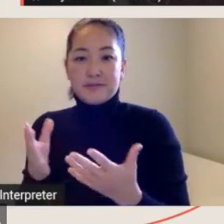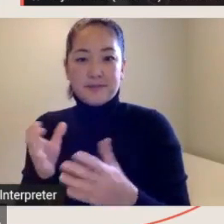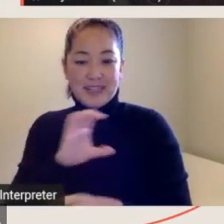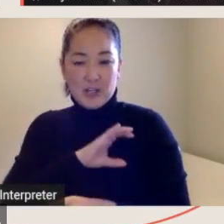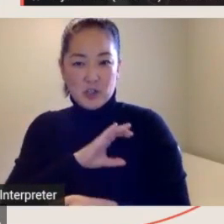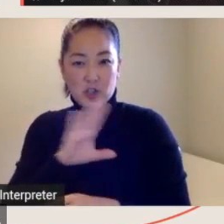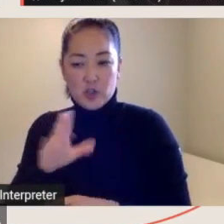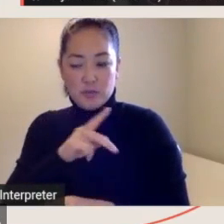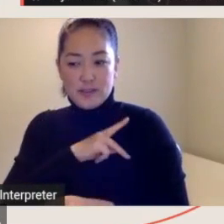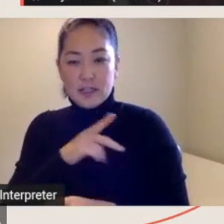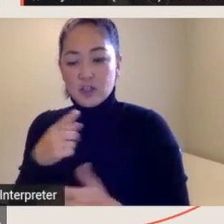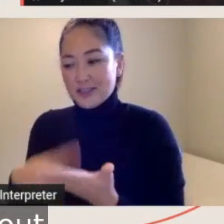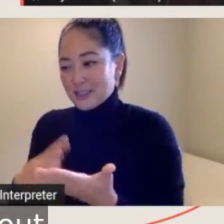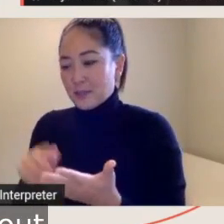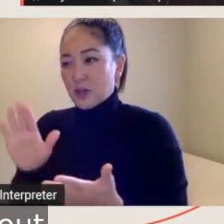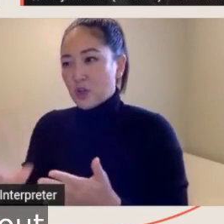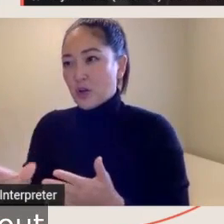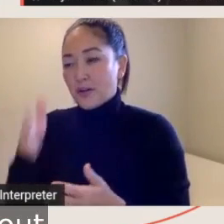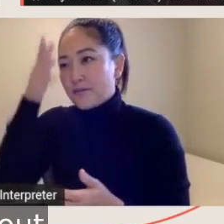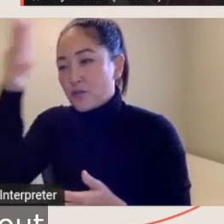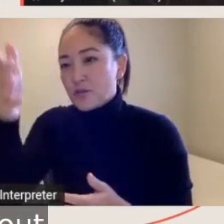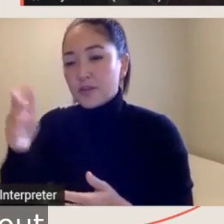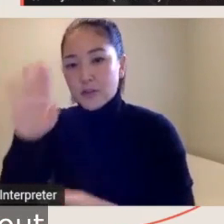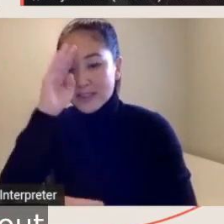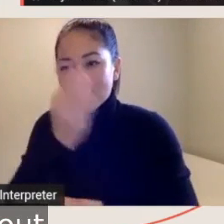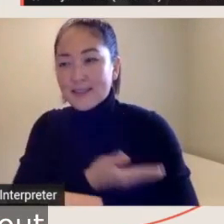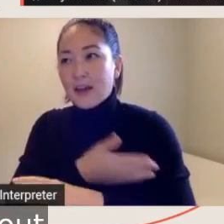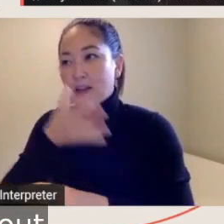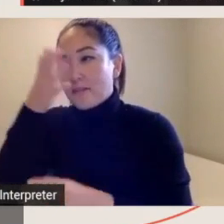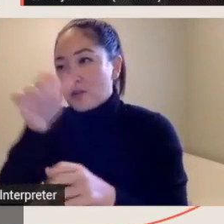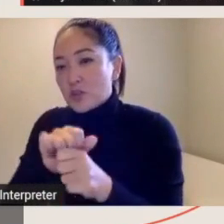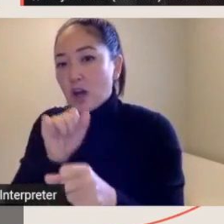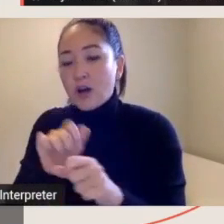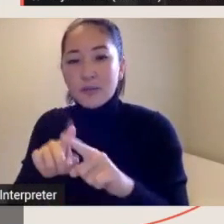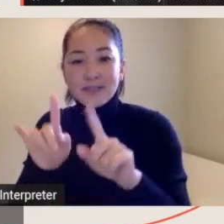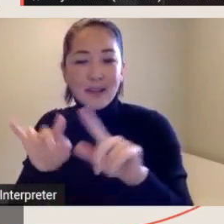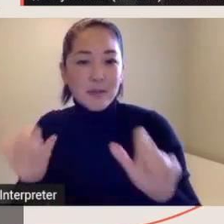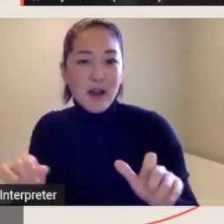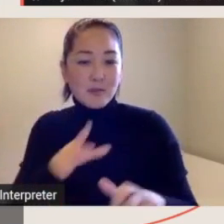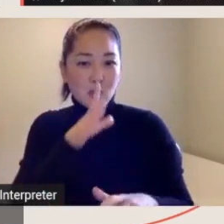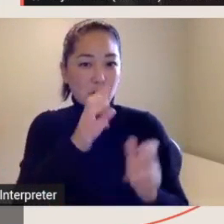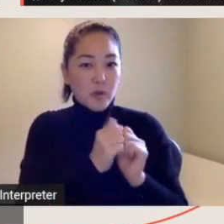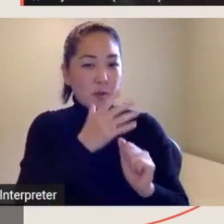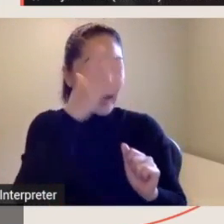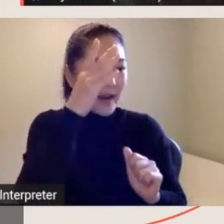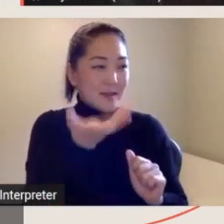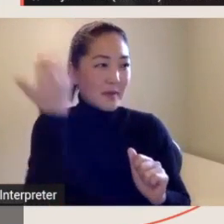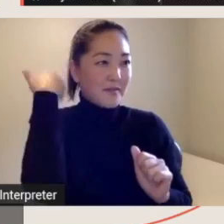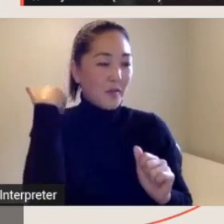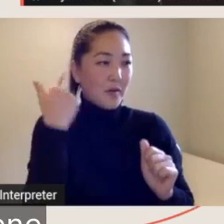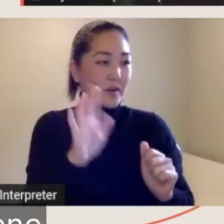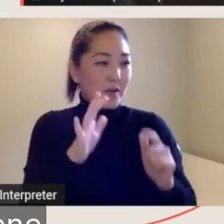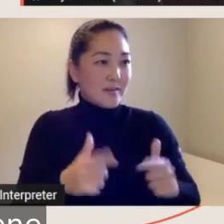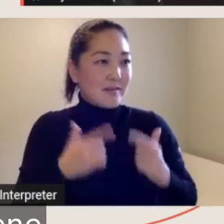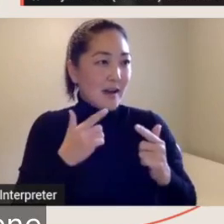and education and jobs. But then she also talks of the past with, you know, her parents and just in general, it comes up in